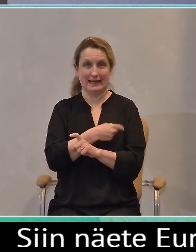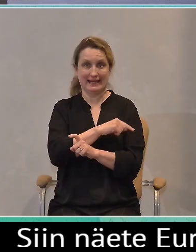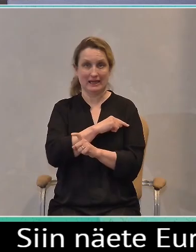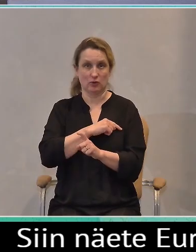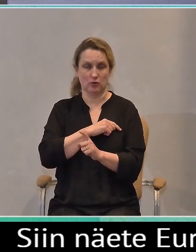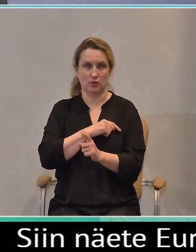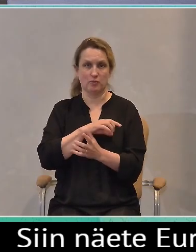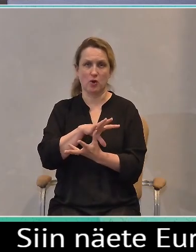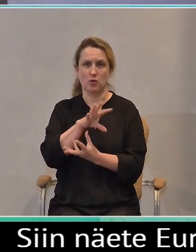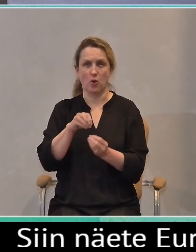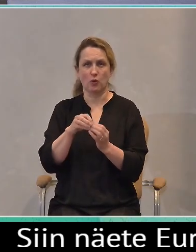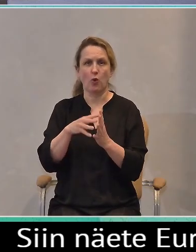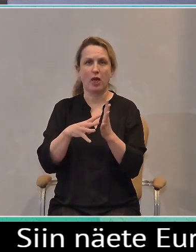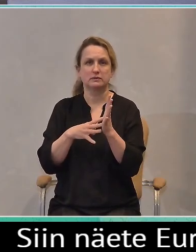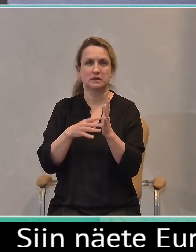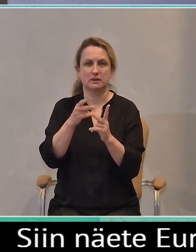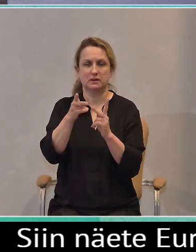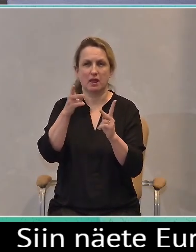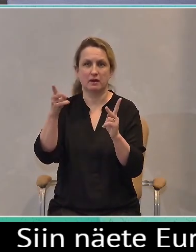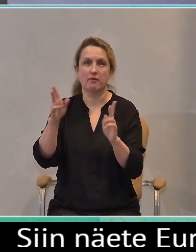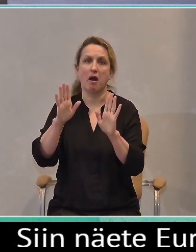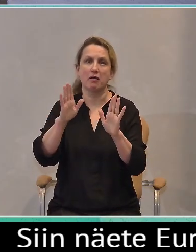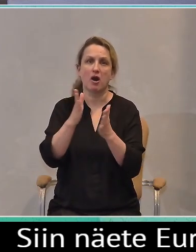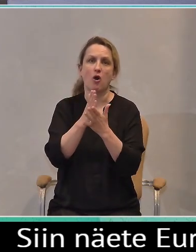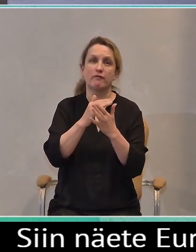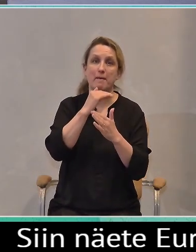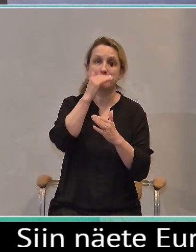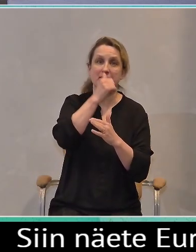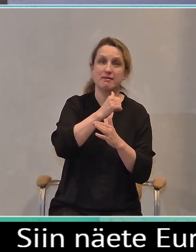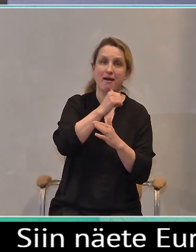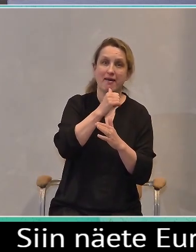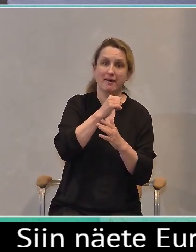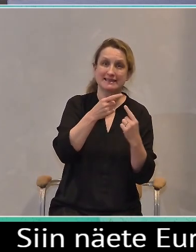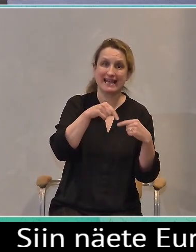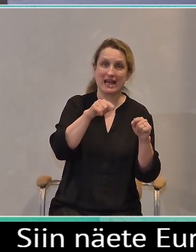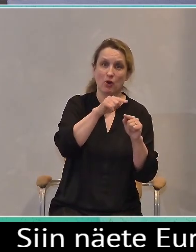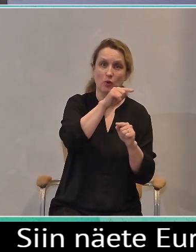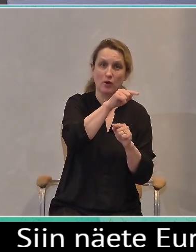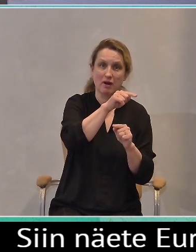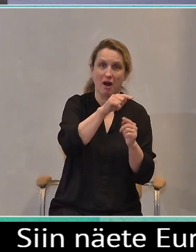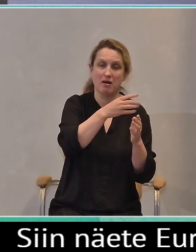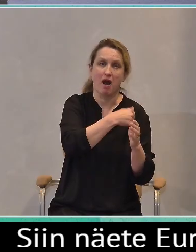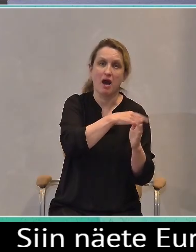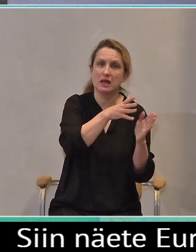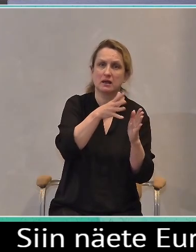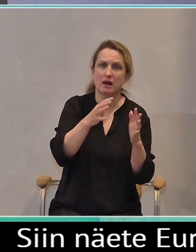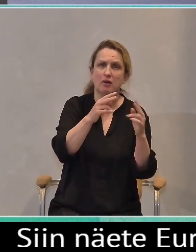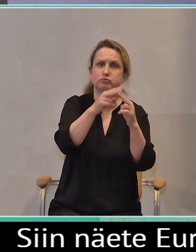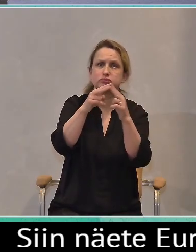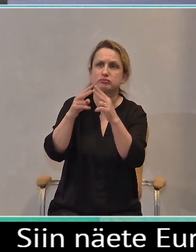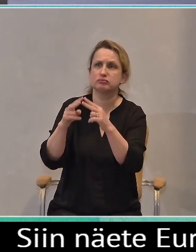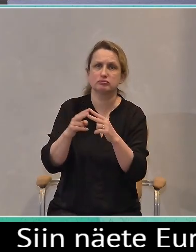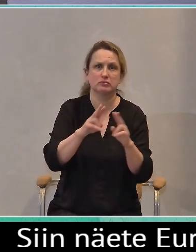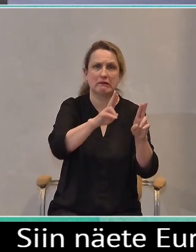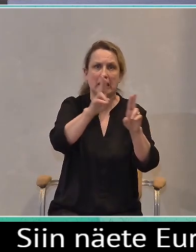hospitals involved in the networks. Our Tartu University Hospital is in 19 networks, but